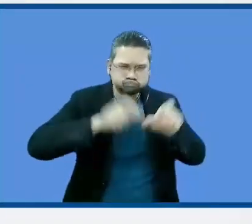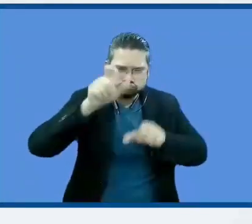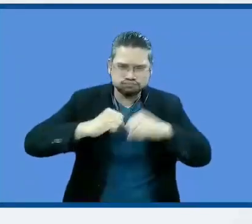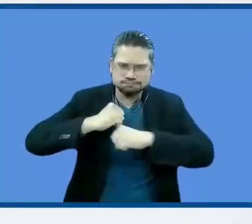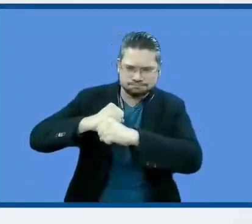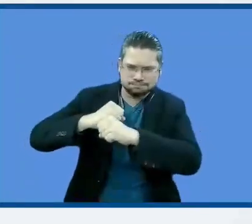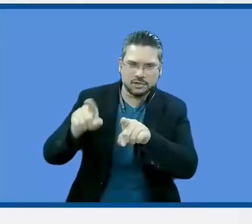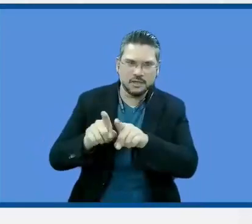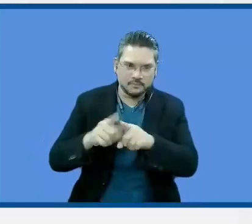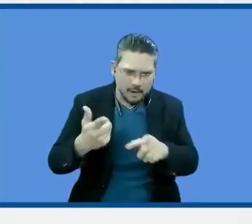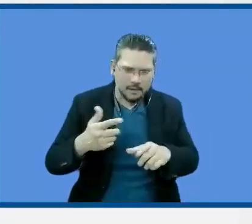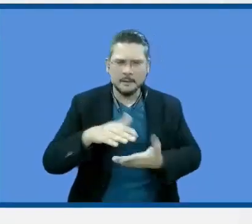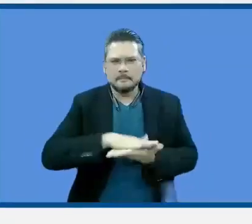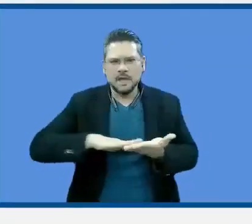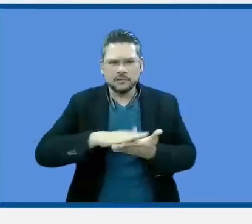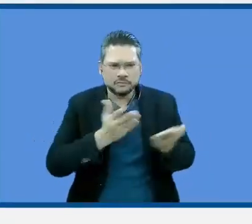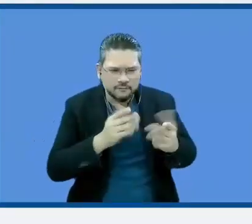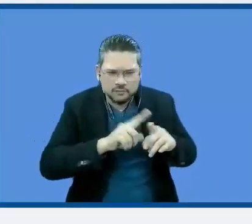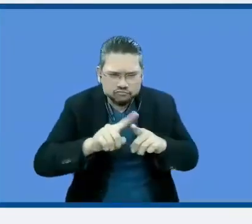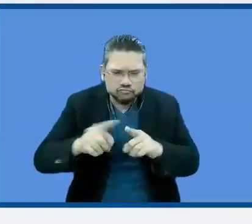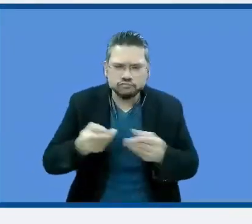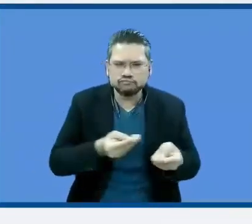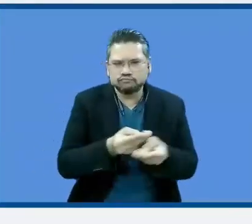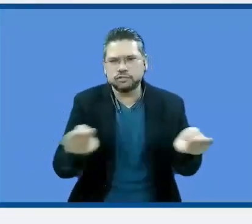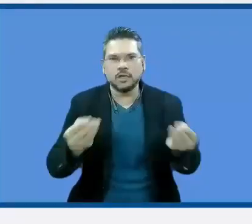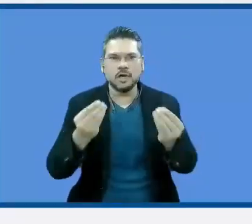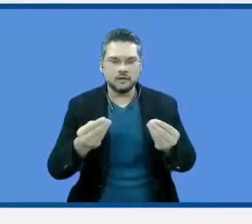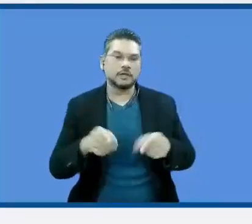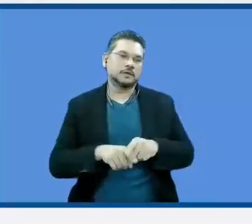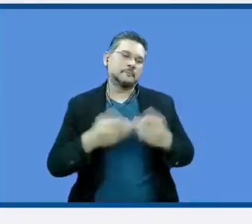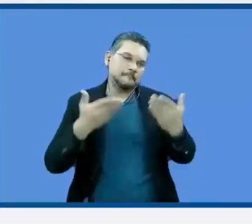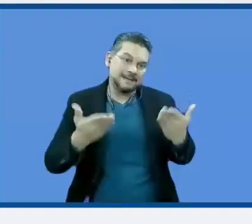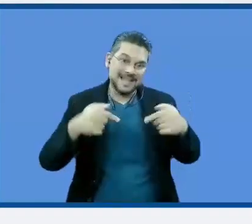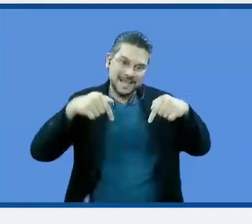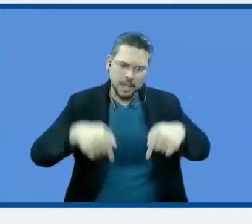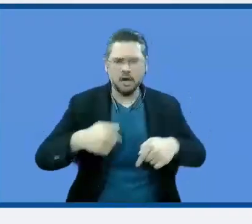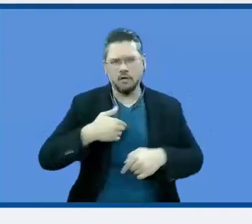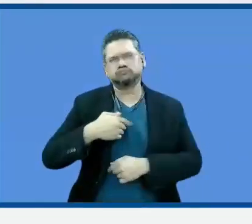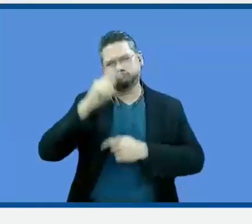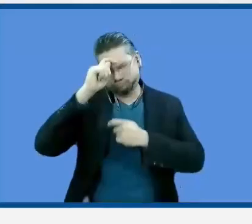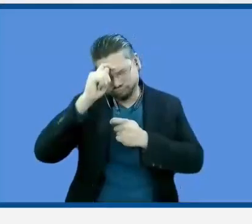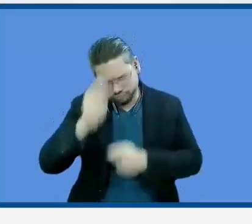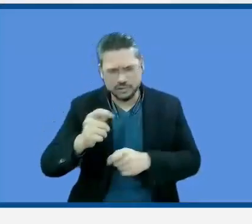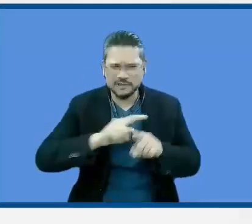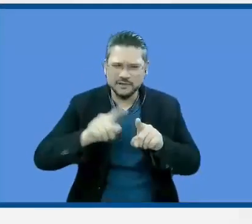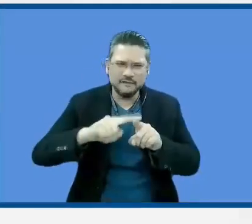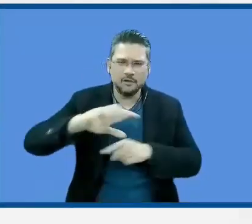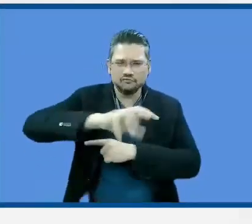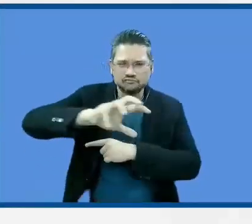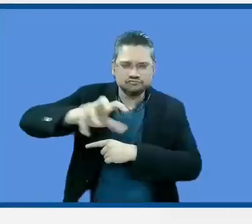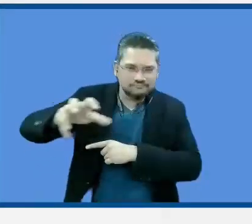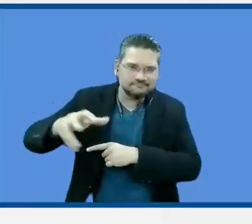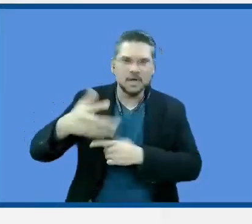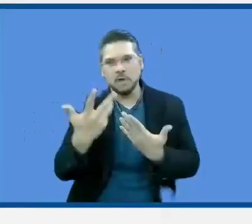fundamental for being prepared to disasters. And in this sense, I would like to salute all the countries in the region who are going to be adopting or have adopted the